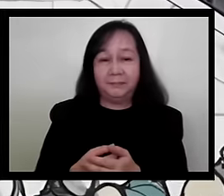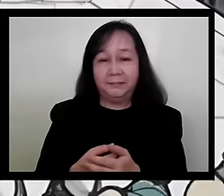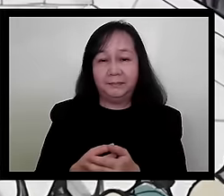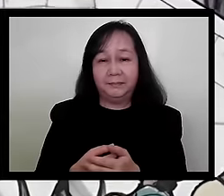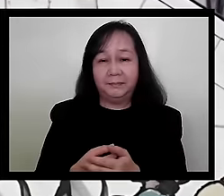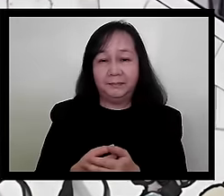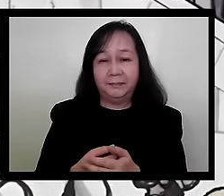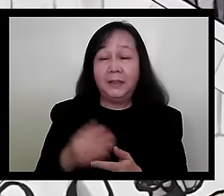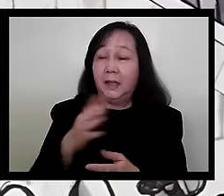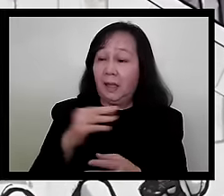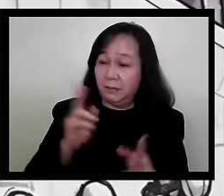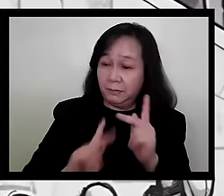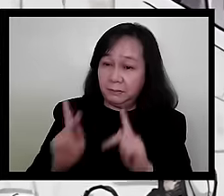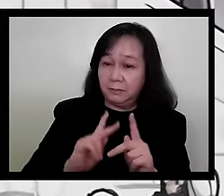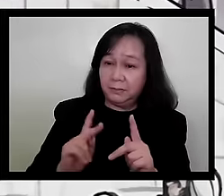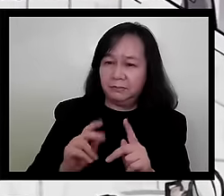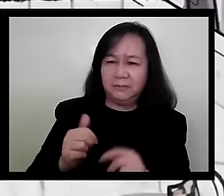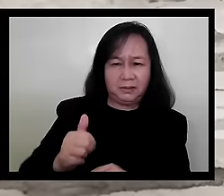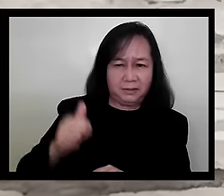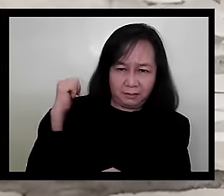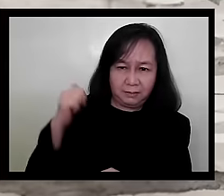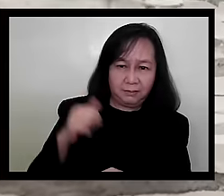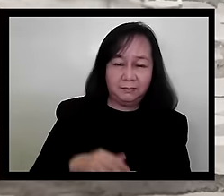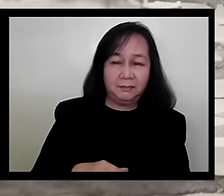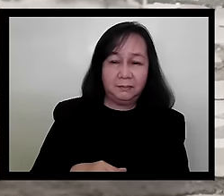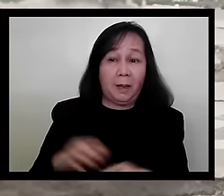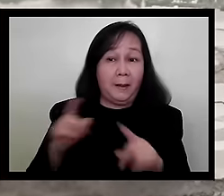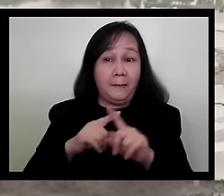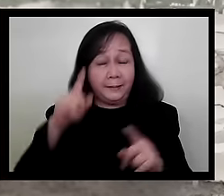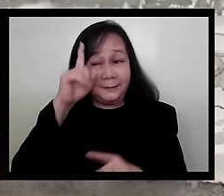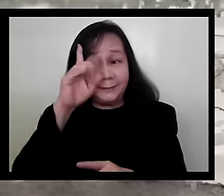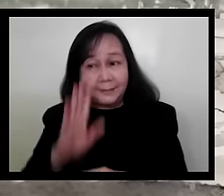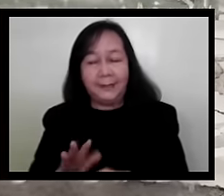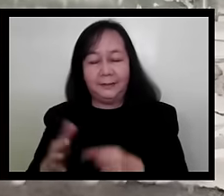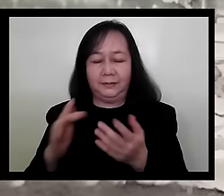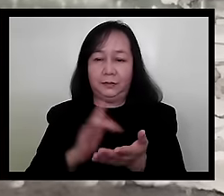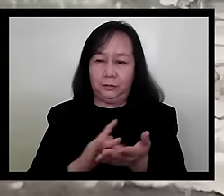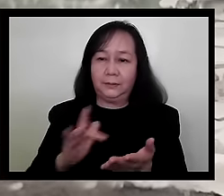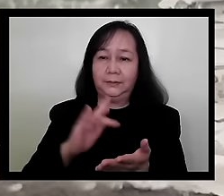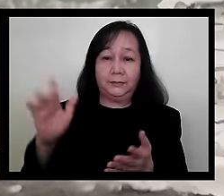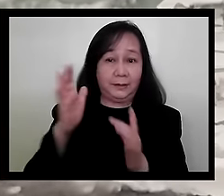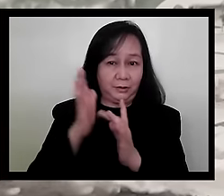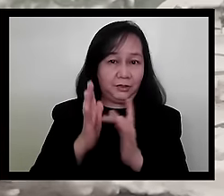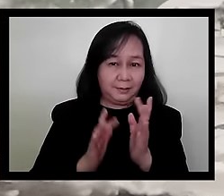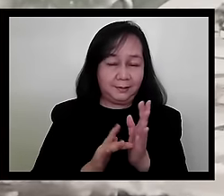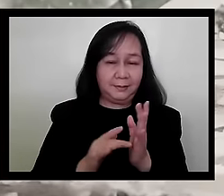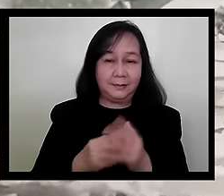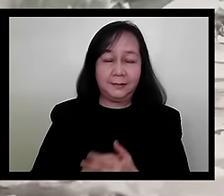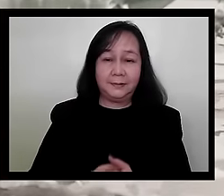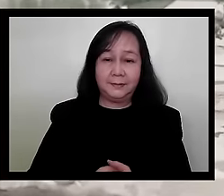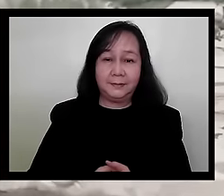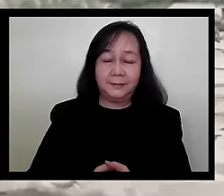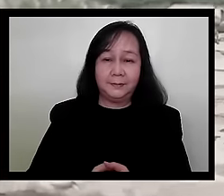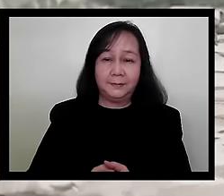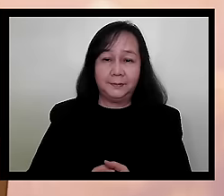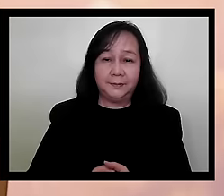came and the people rejected him but God glorified him